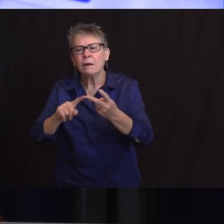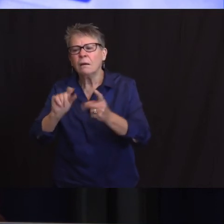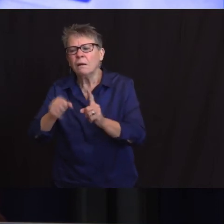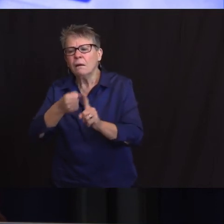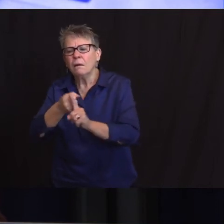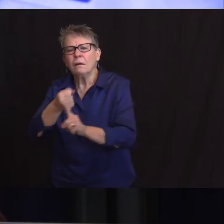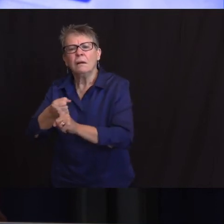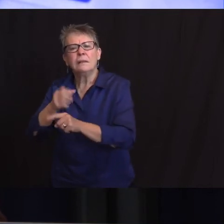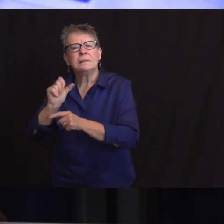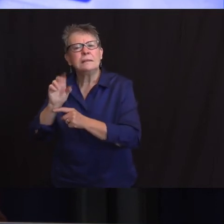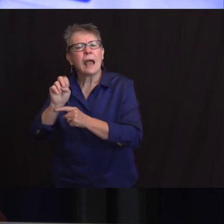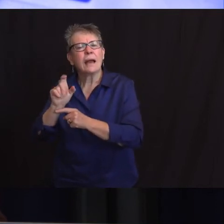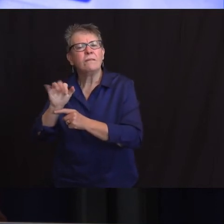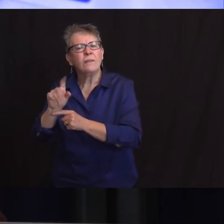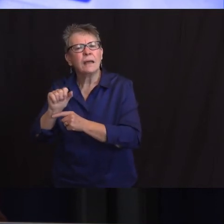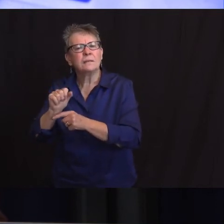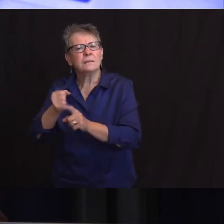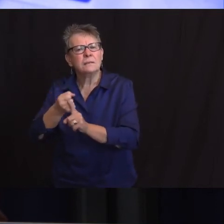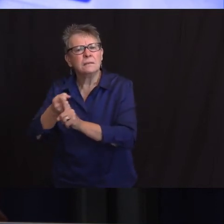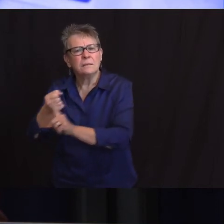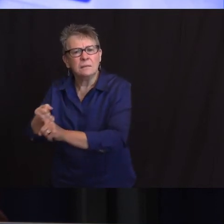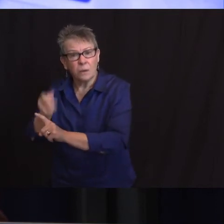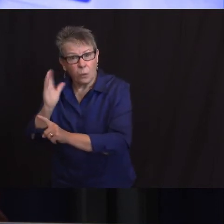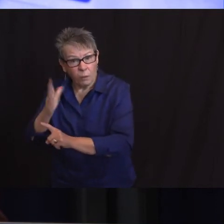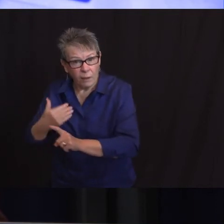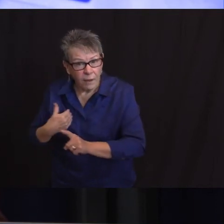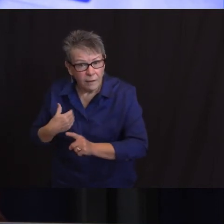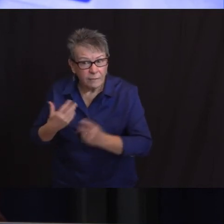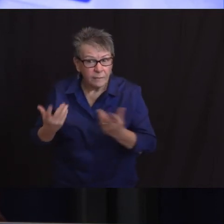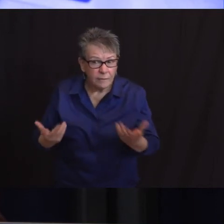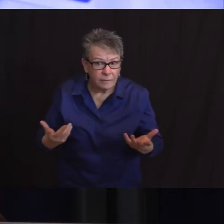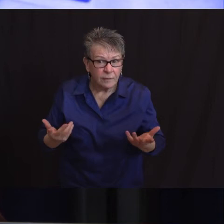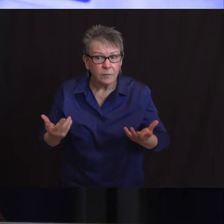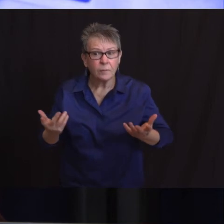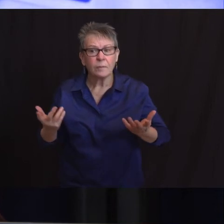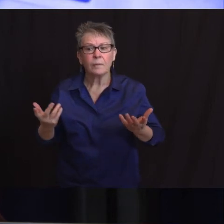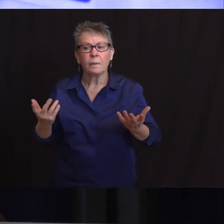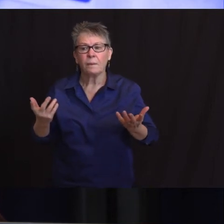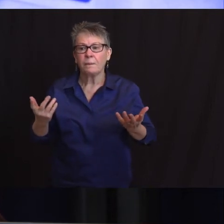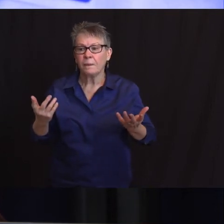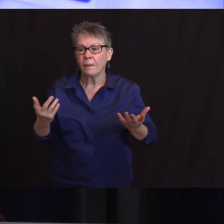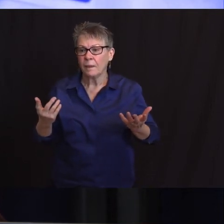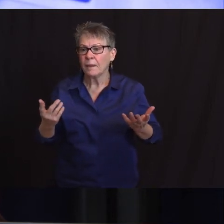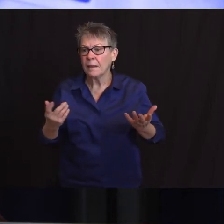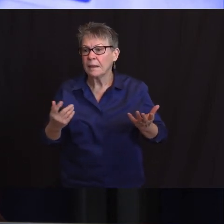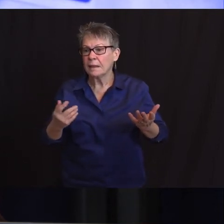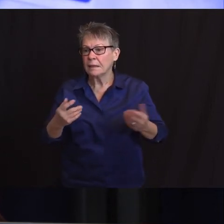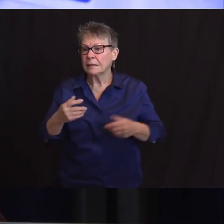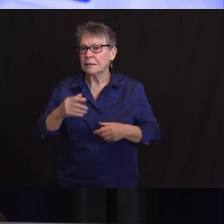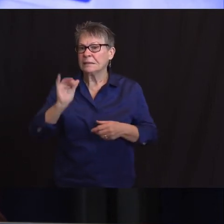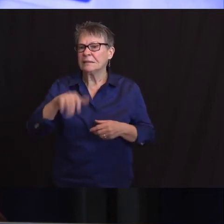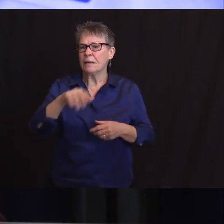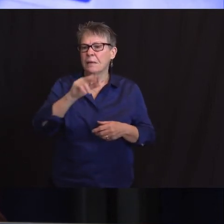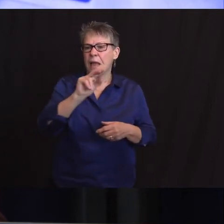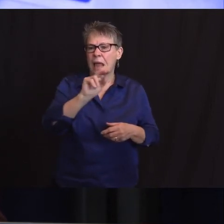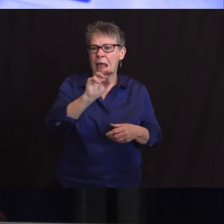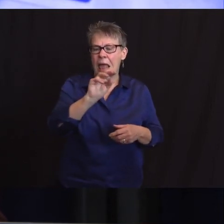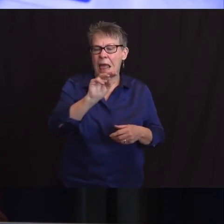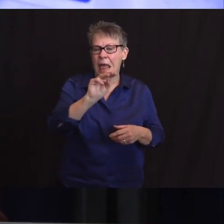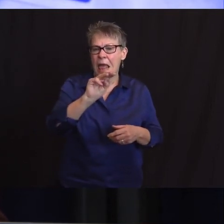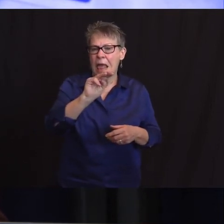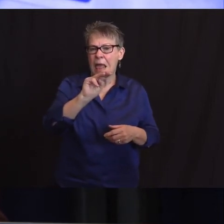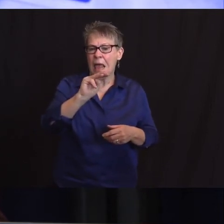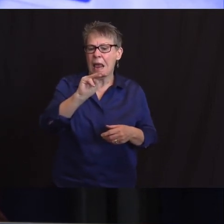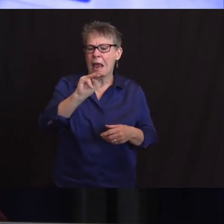and the Moderna, are unlikely to pose a risk to pregnant women or their fetus. However, the